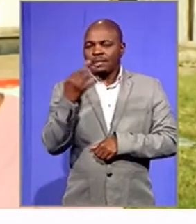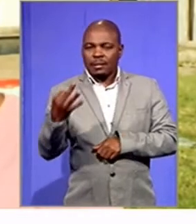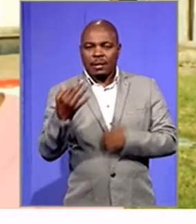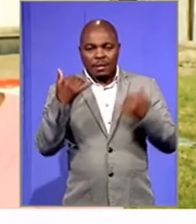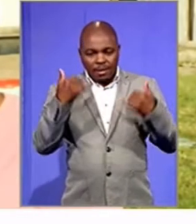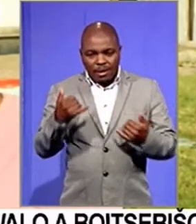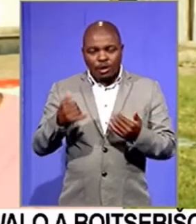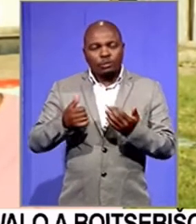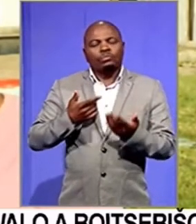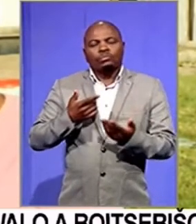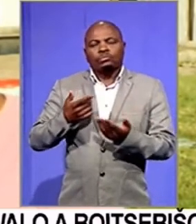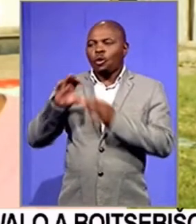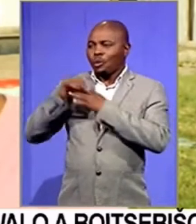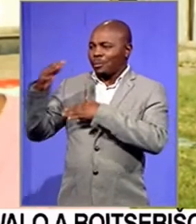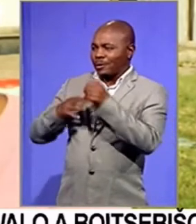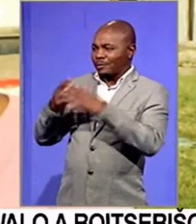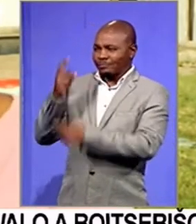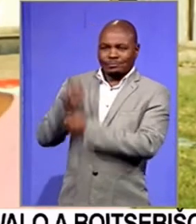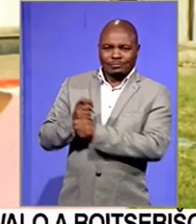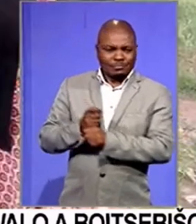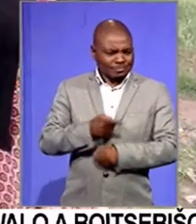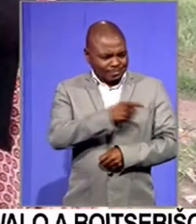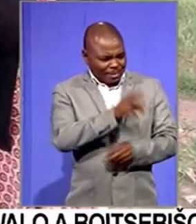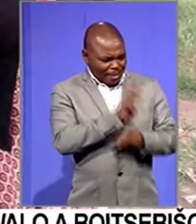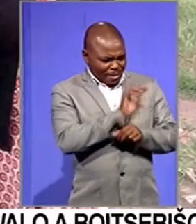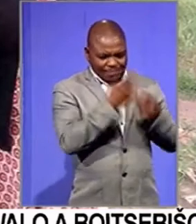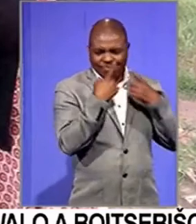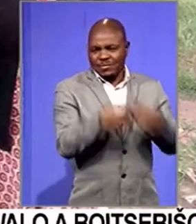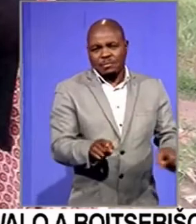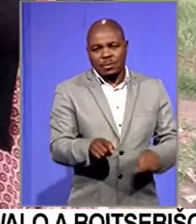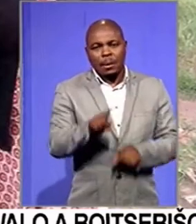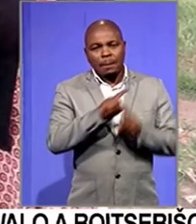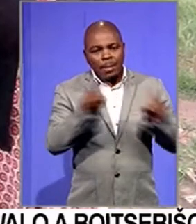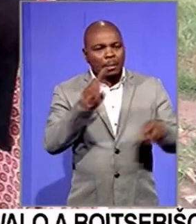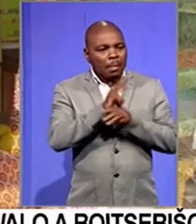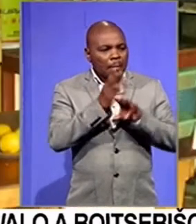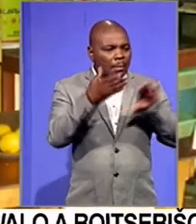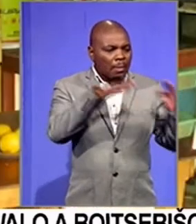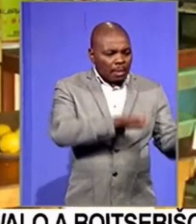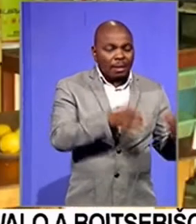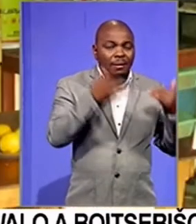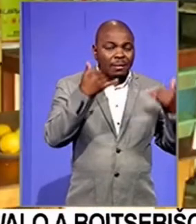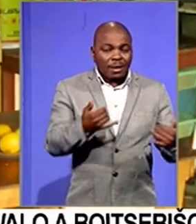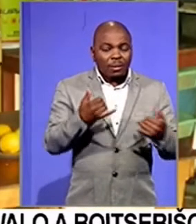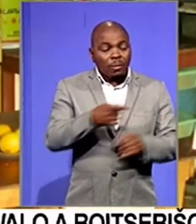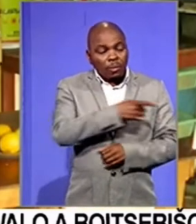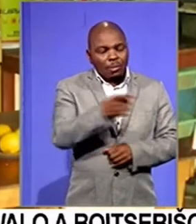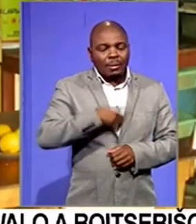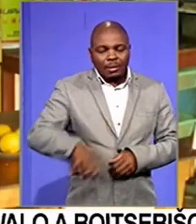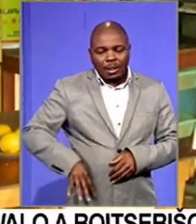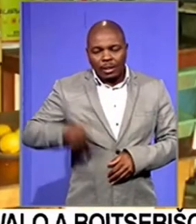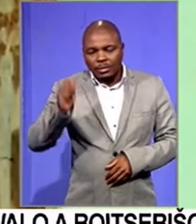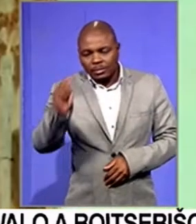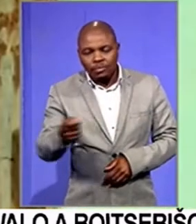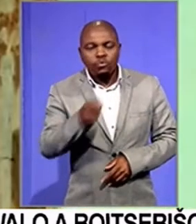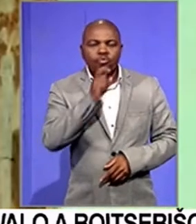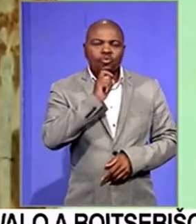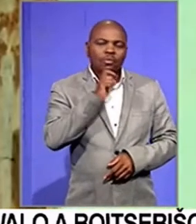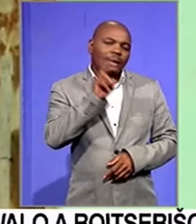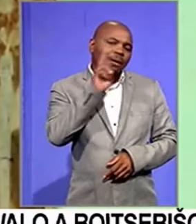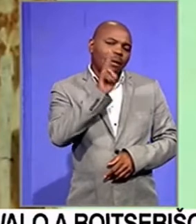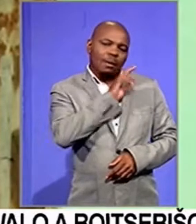ya selegae ba ganneng gore e ke mmago bona. Go tloga mola mmaa ba hlokofalago bana ba reka dijo ka tšhelete ya malome ya bona